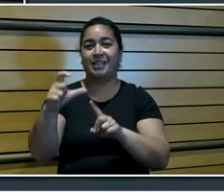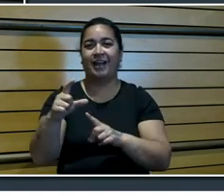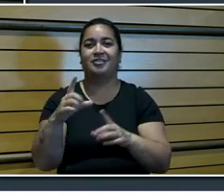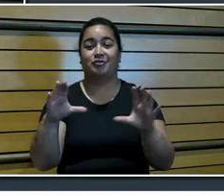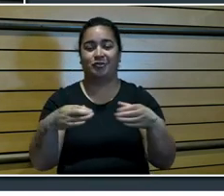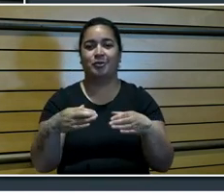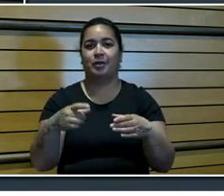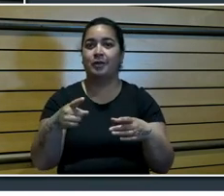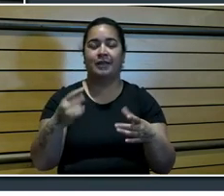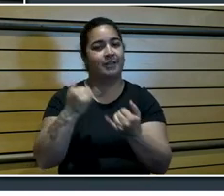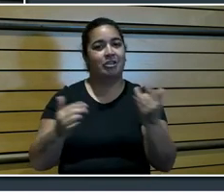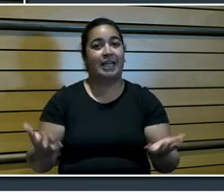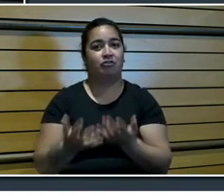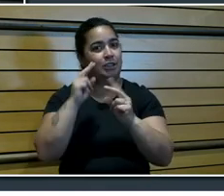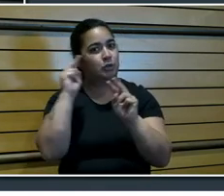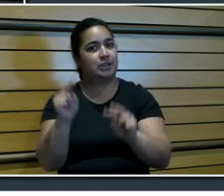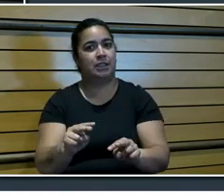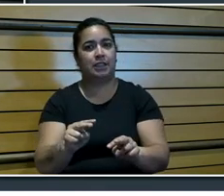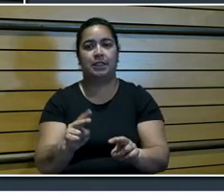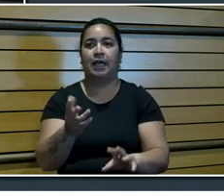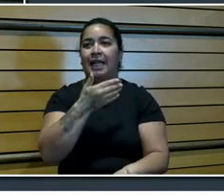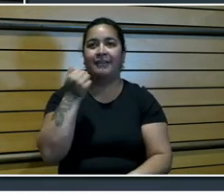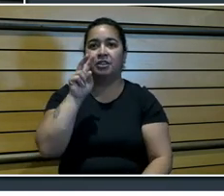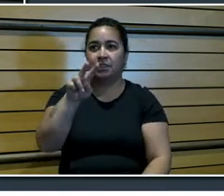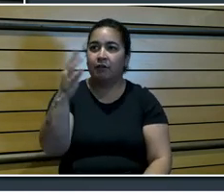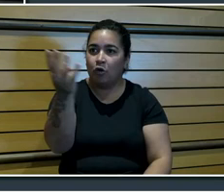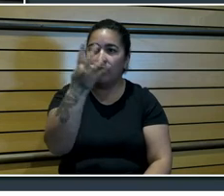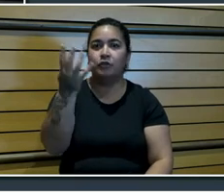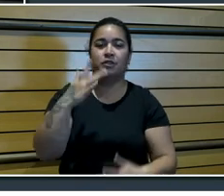see, and it's great to see you four survive the school holidays.